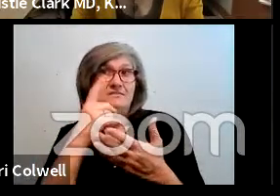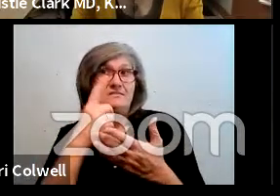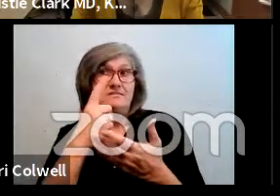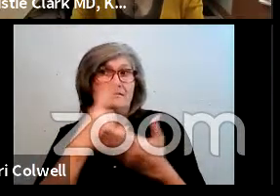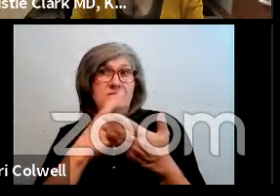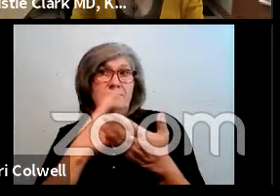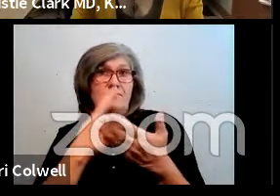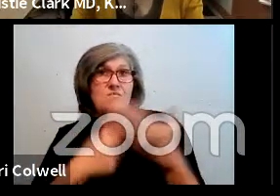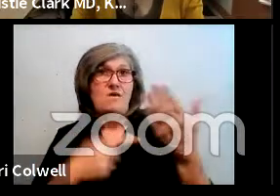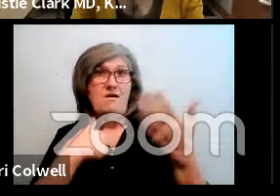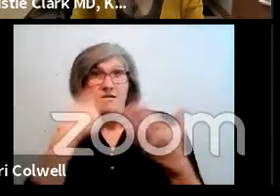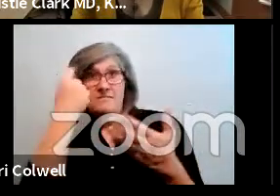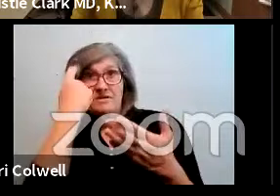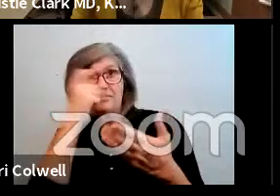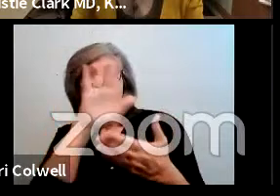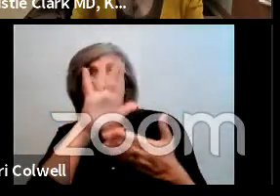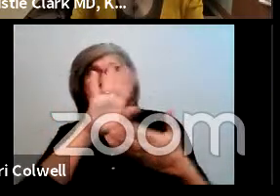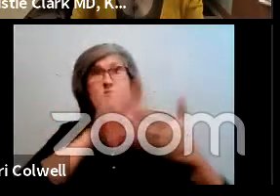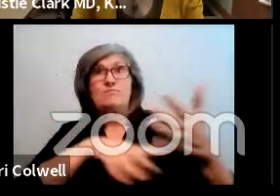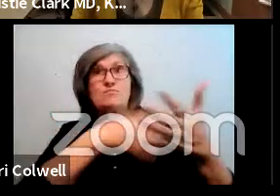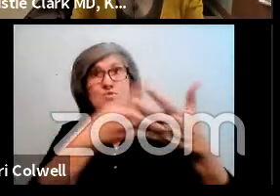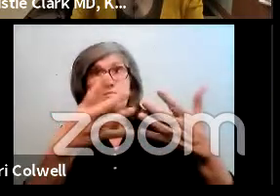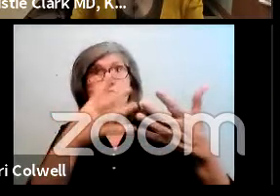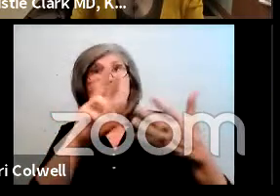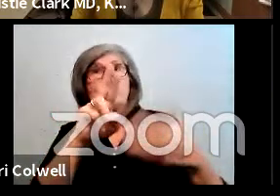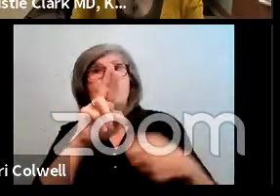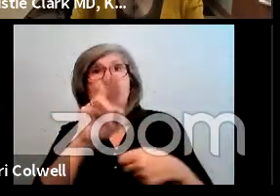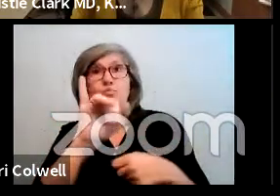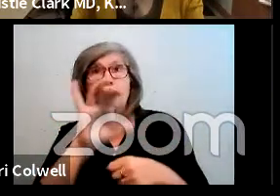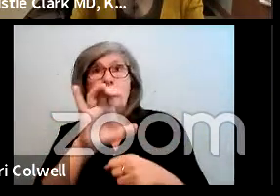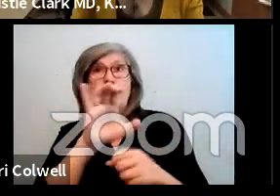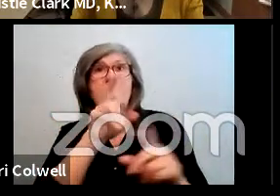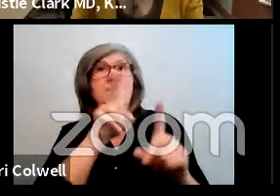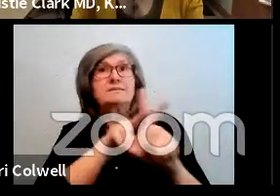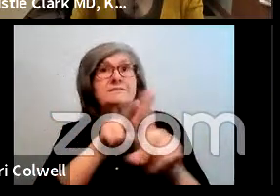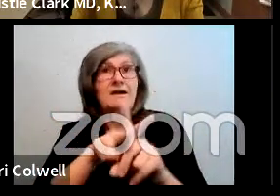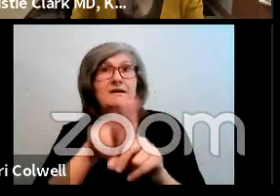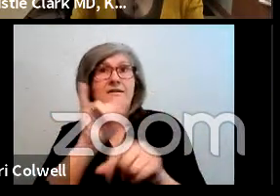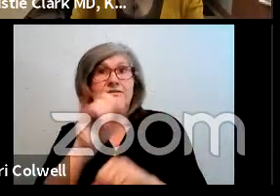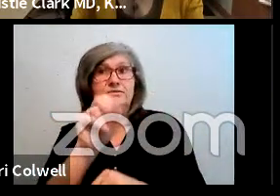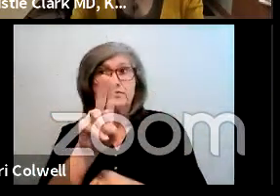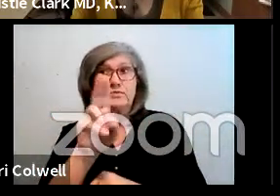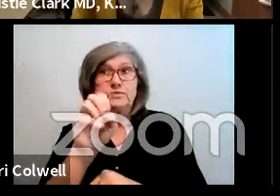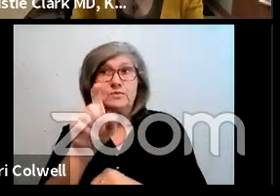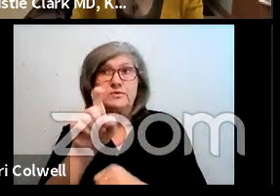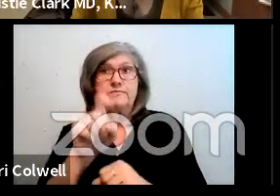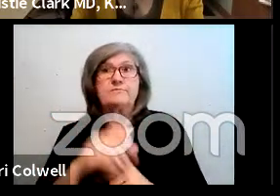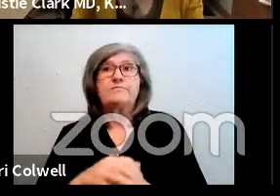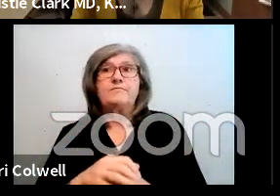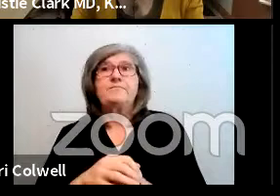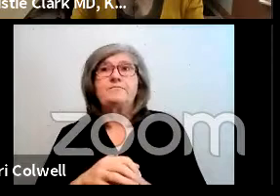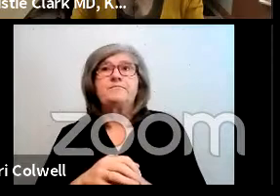which they were assigning issue? Yeah,